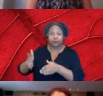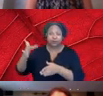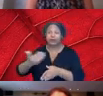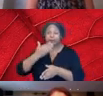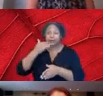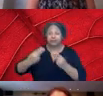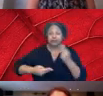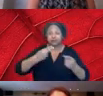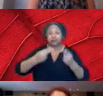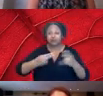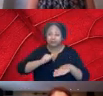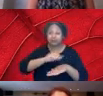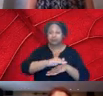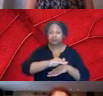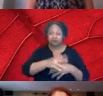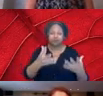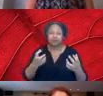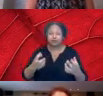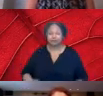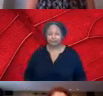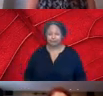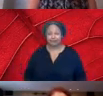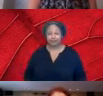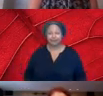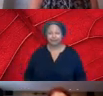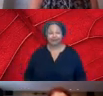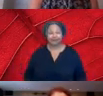forward. Okay, next slide.